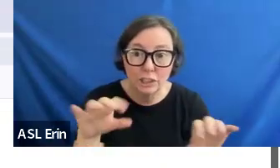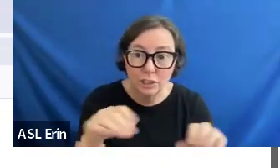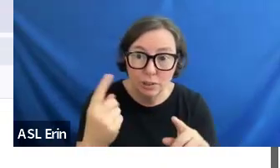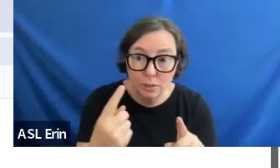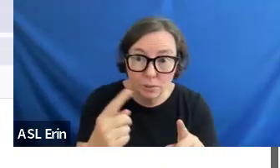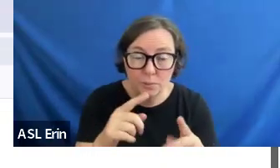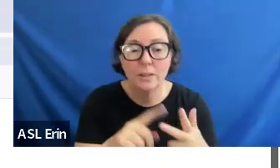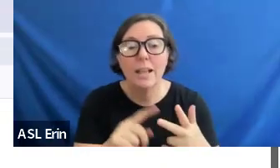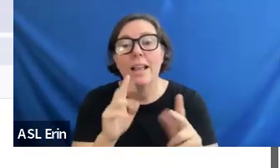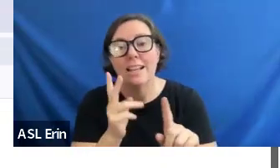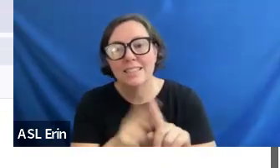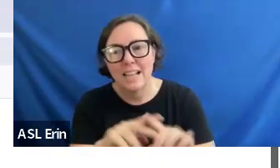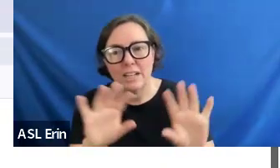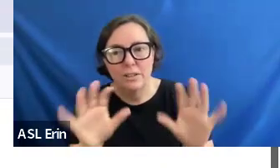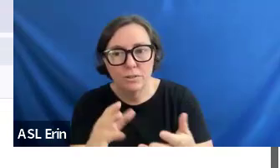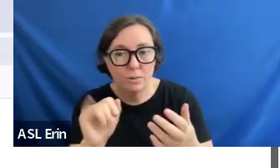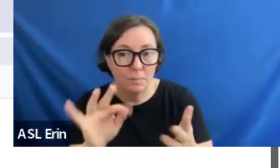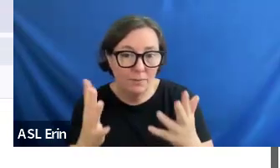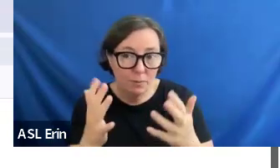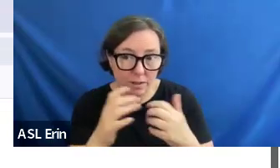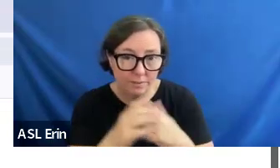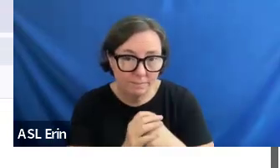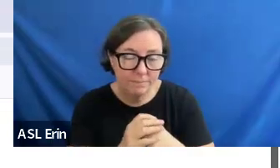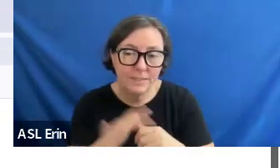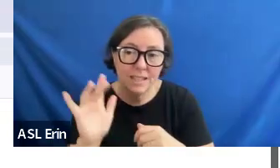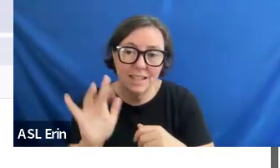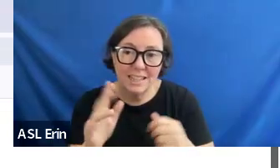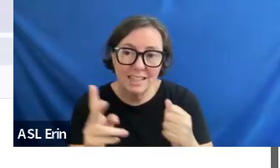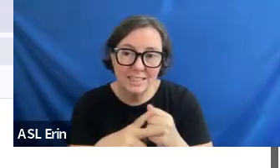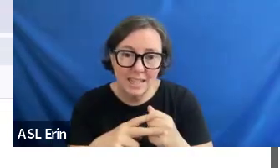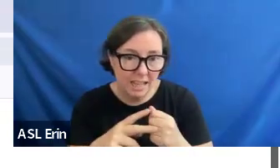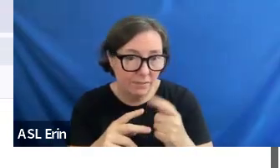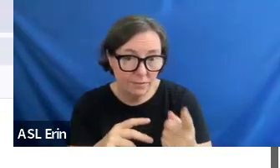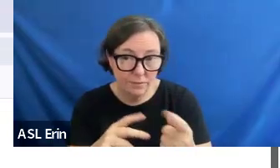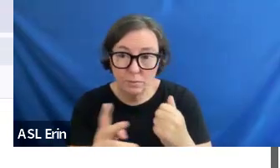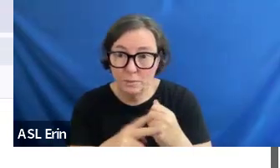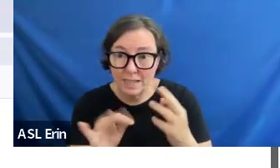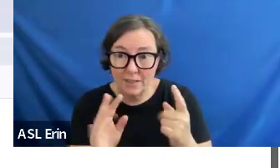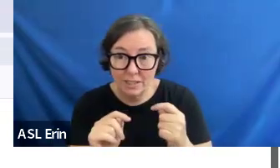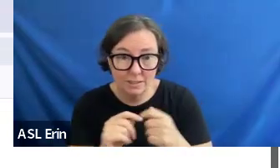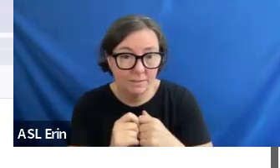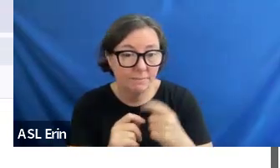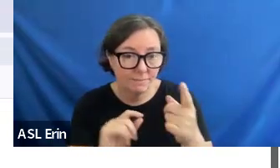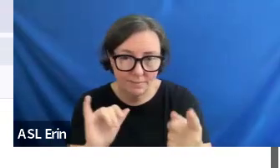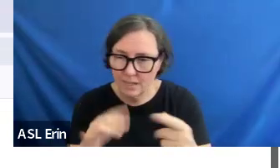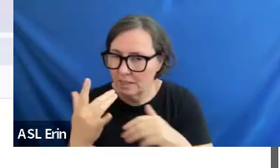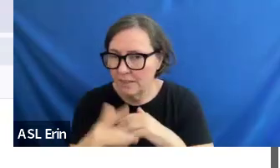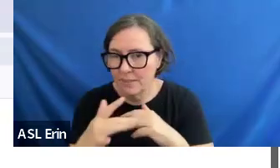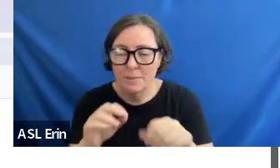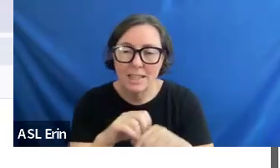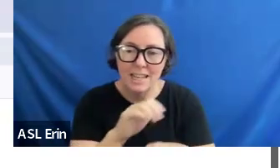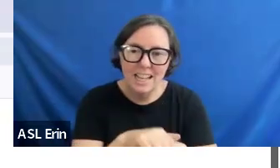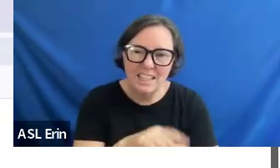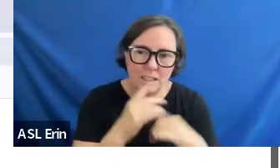to a shortcut group if desired. Say click Save to save your new shortcut. This feature is available in English for